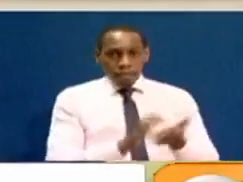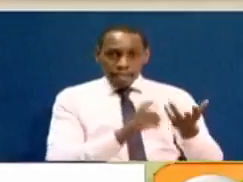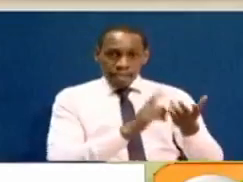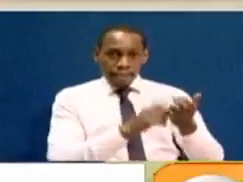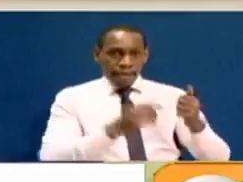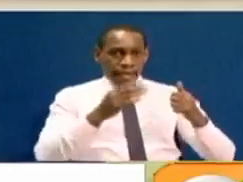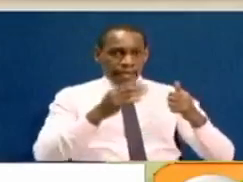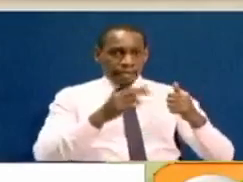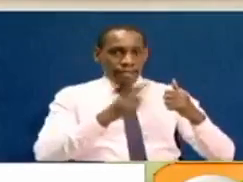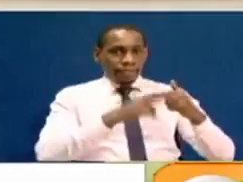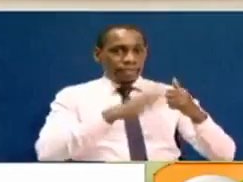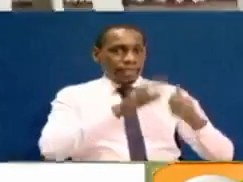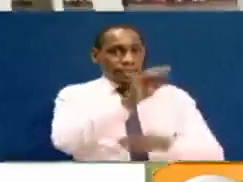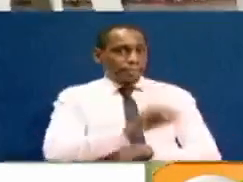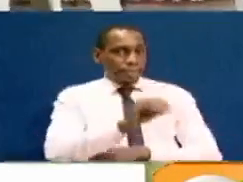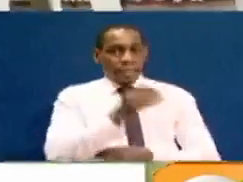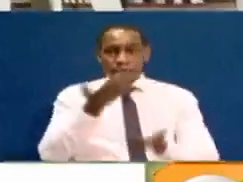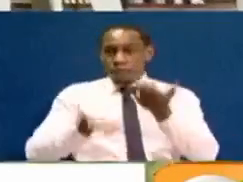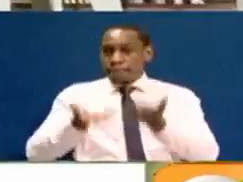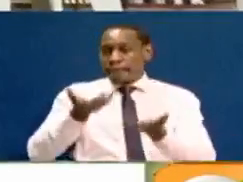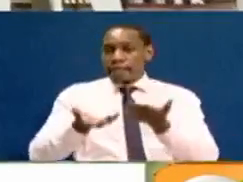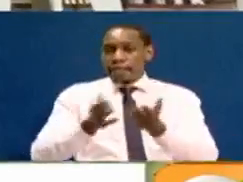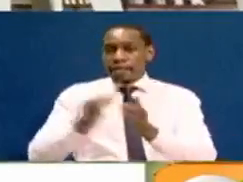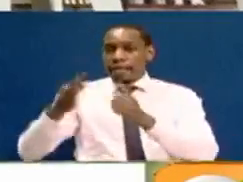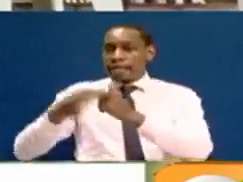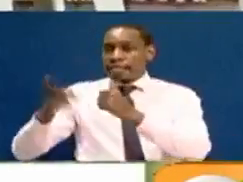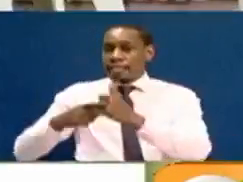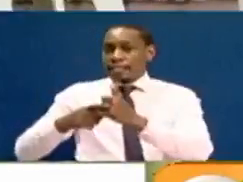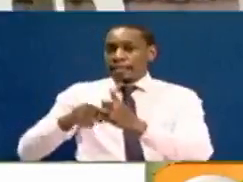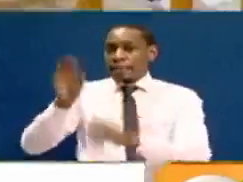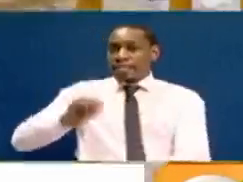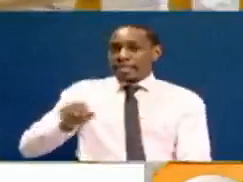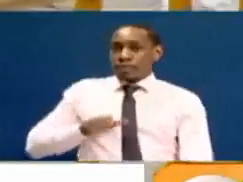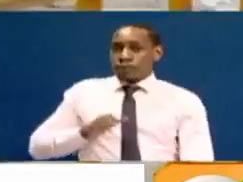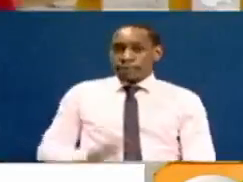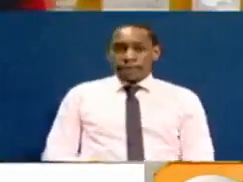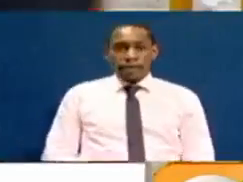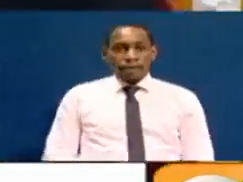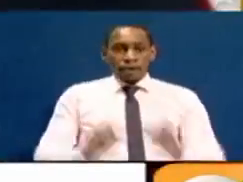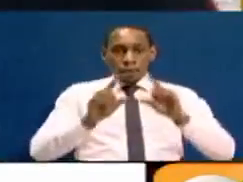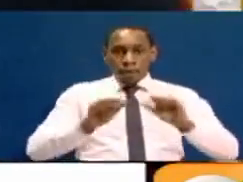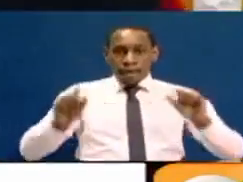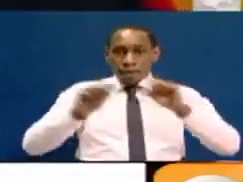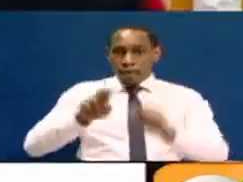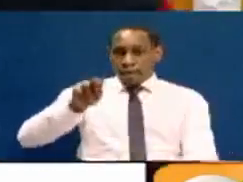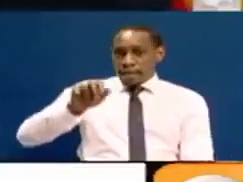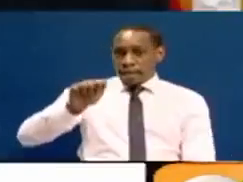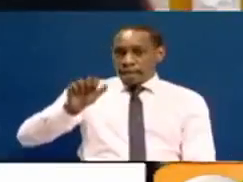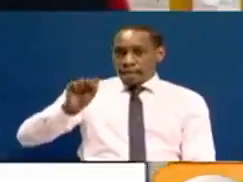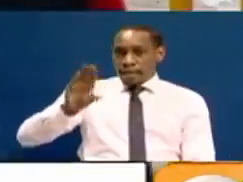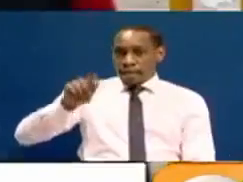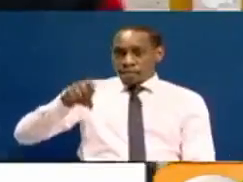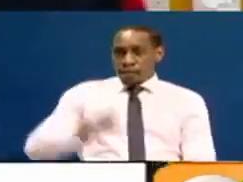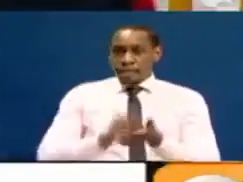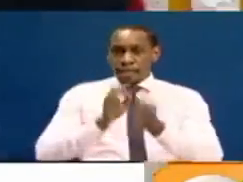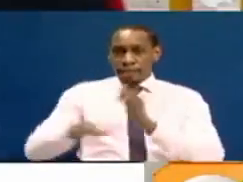is at 79%. Compared to 86% in women. According to NASCOP, if uptake here